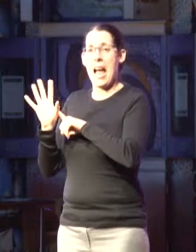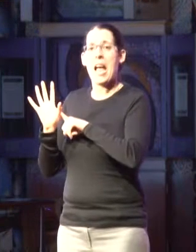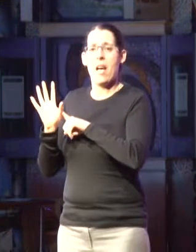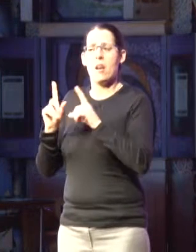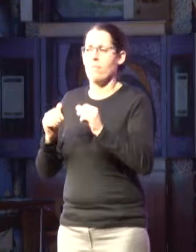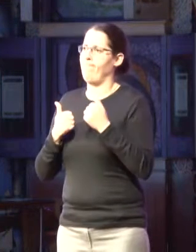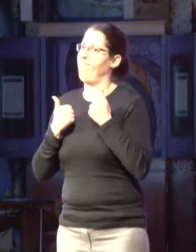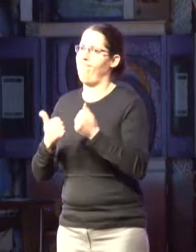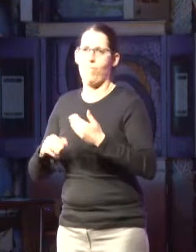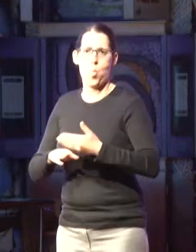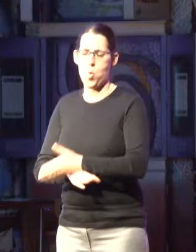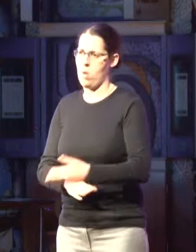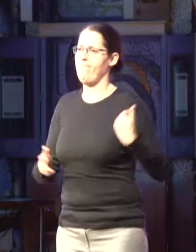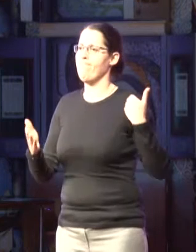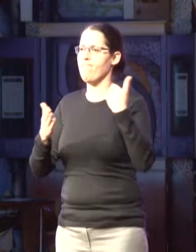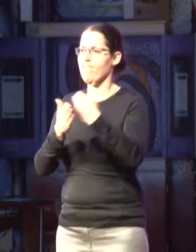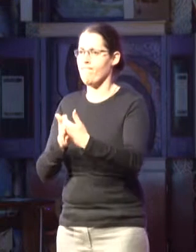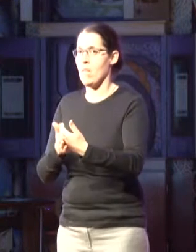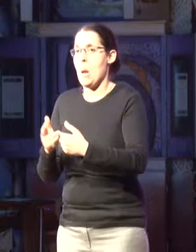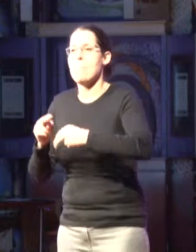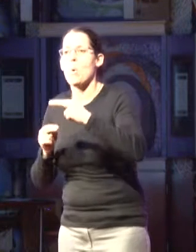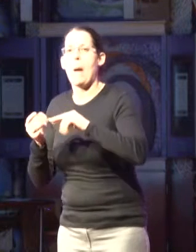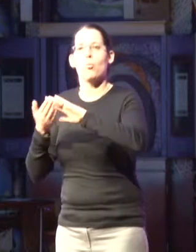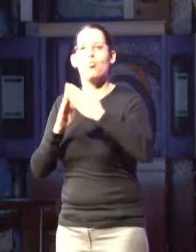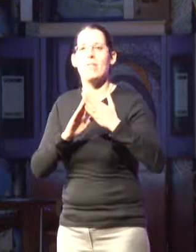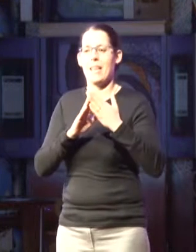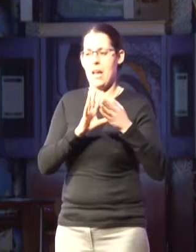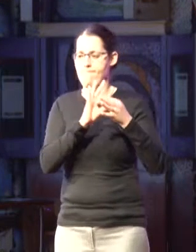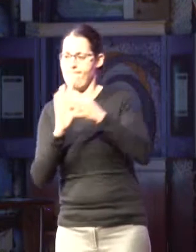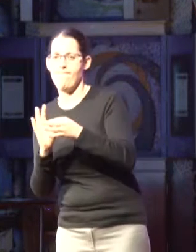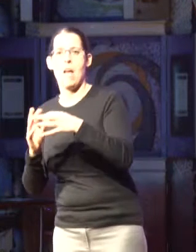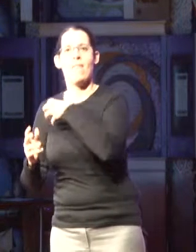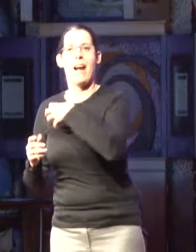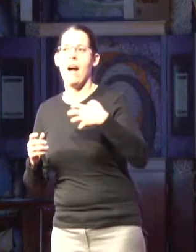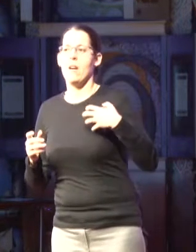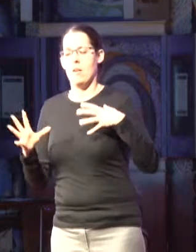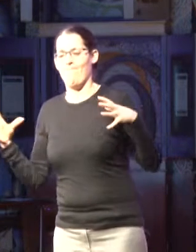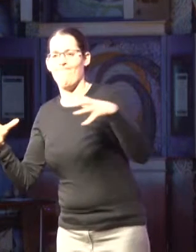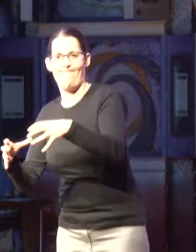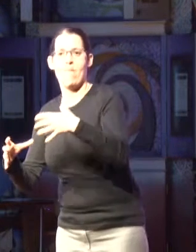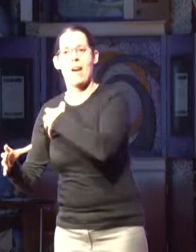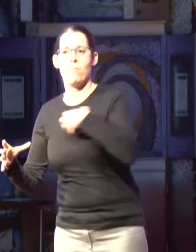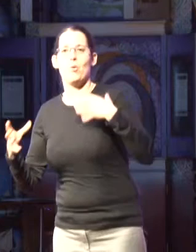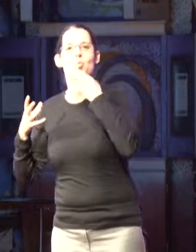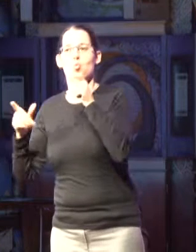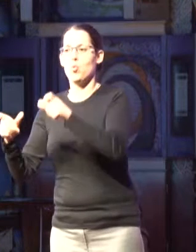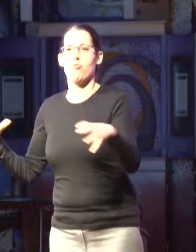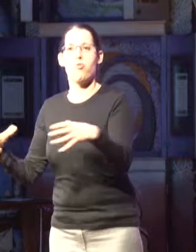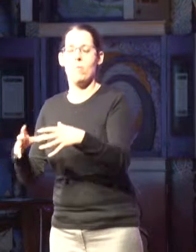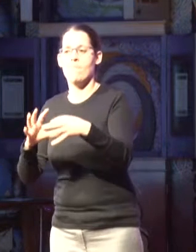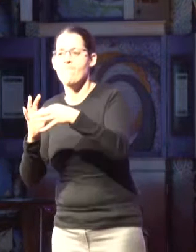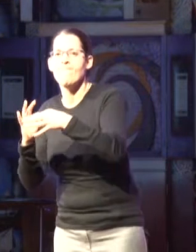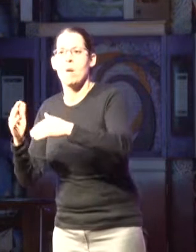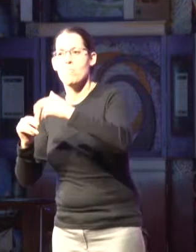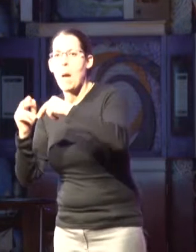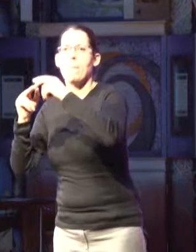in building up the community around this government user group, and particularly she's been successful in